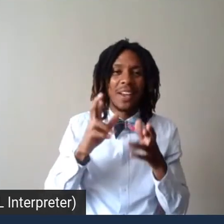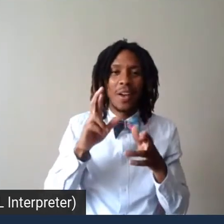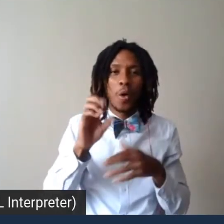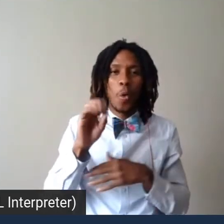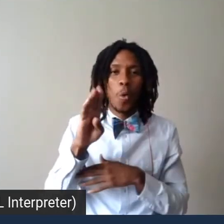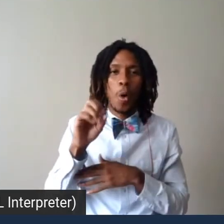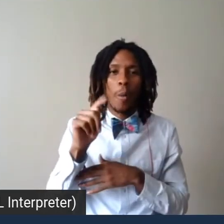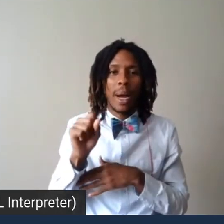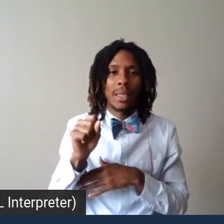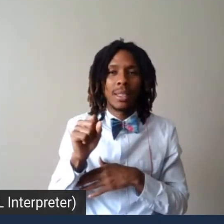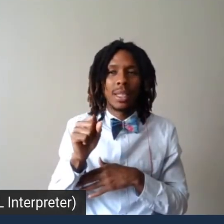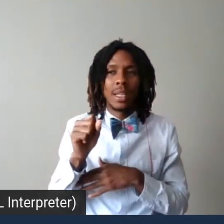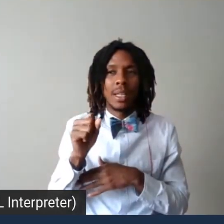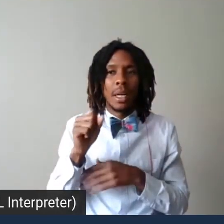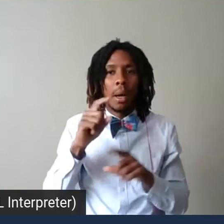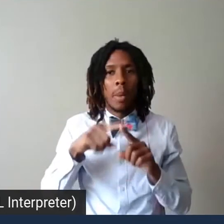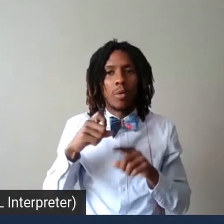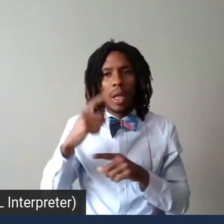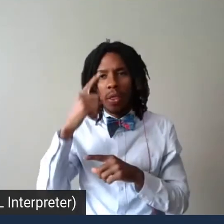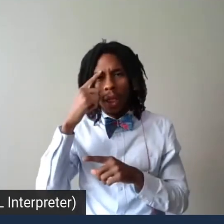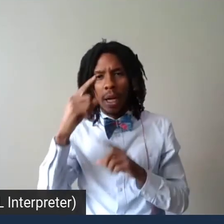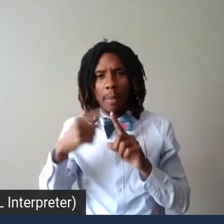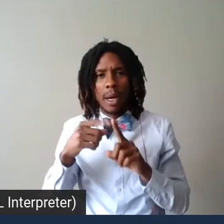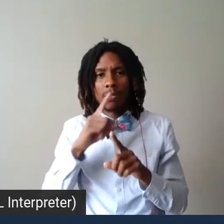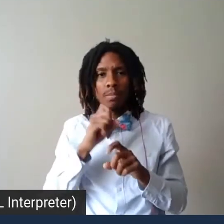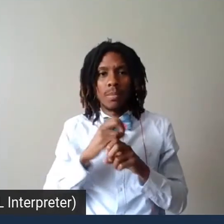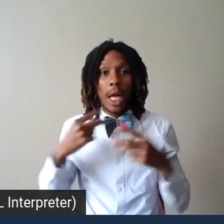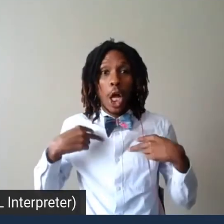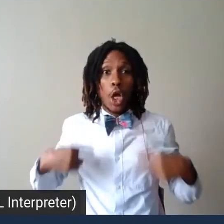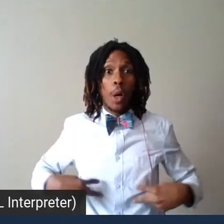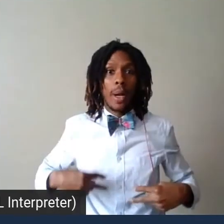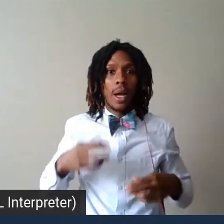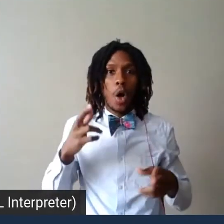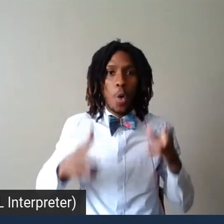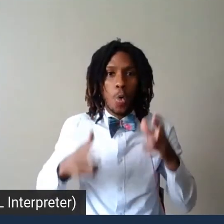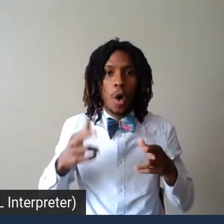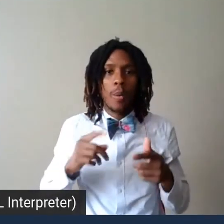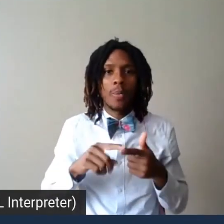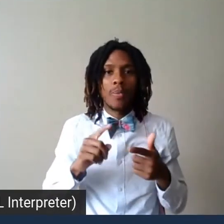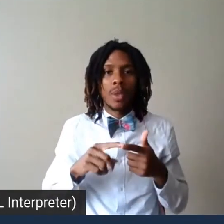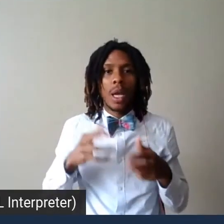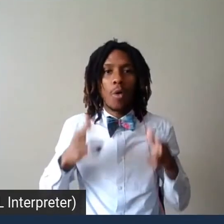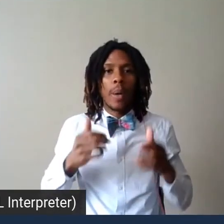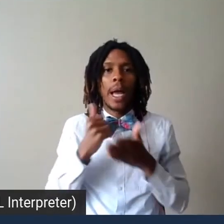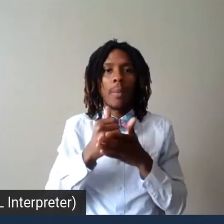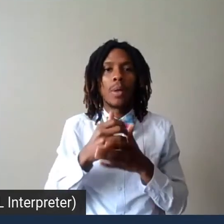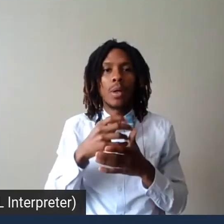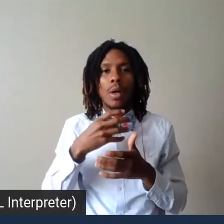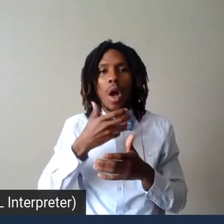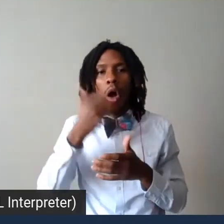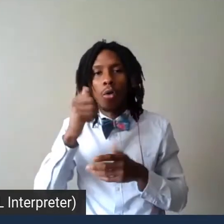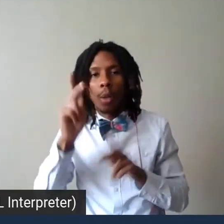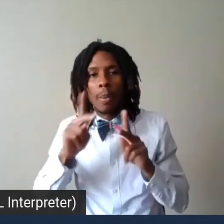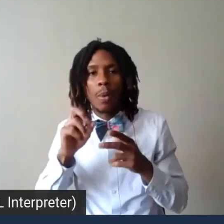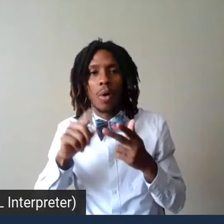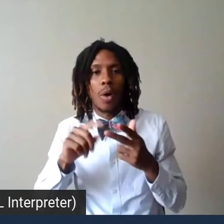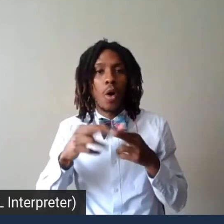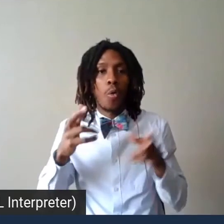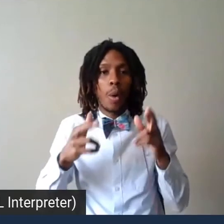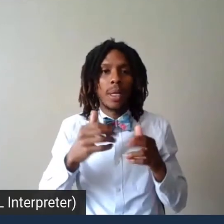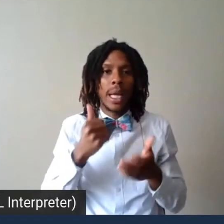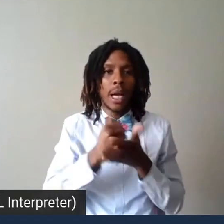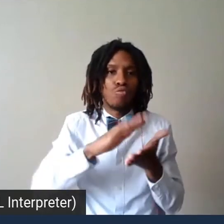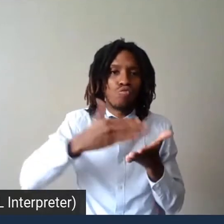nothing stopping us from thinking about humanoid robots, or robots for helping elderly, or robot that cooks in my kitchen, or robot